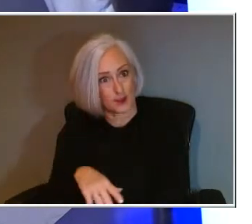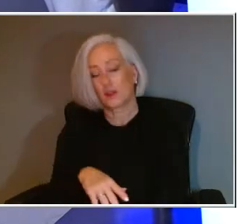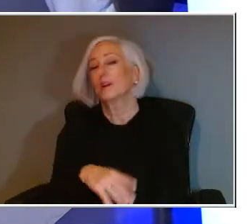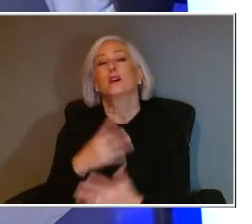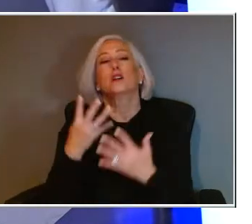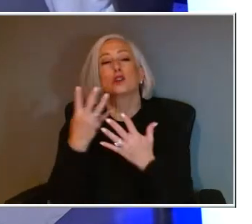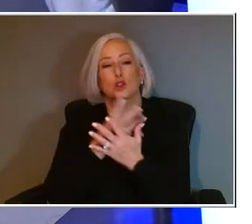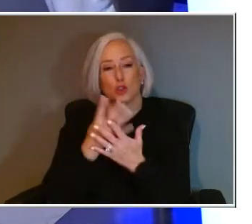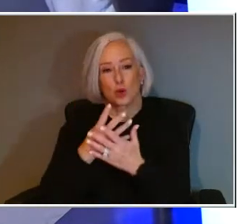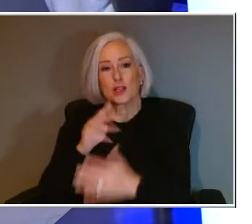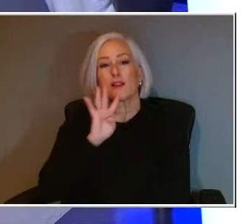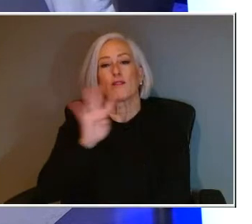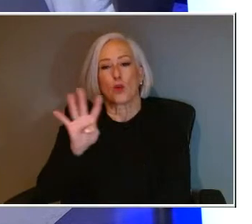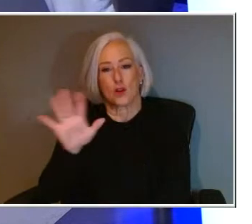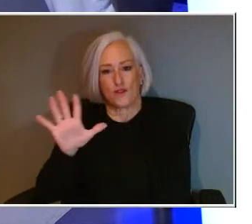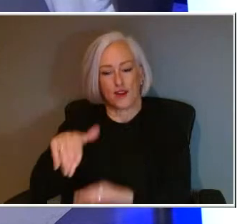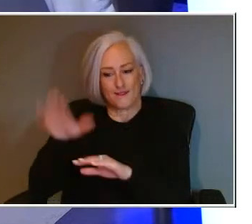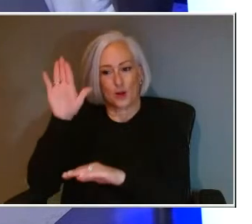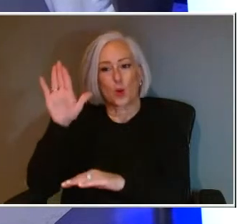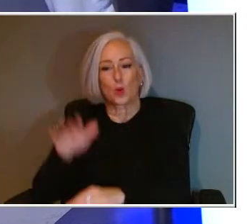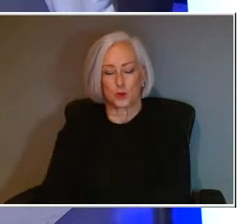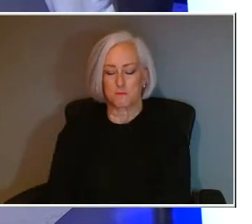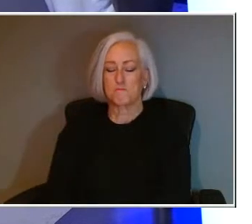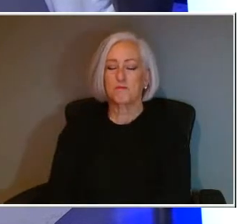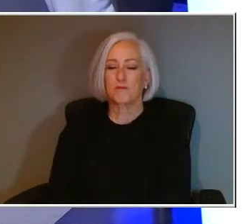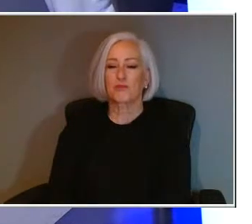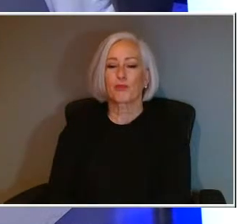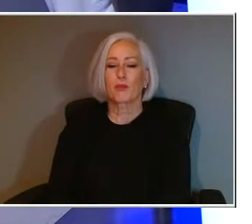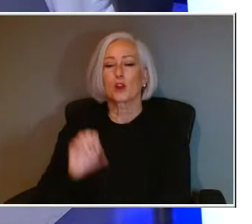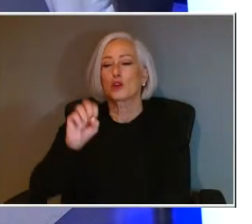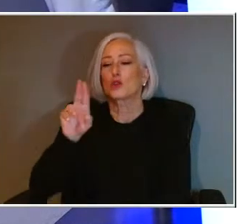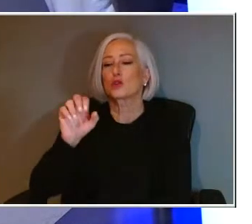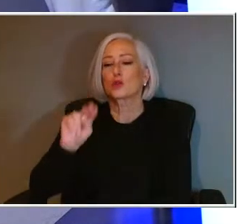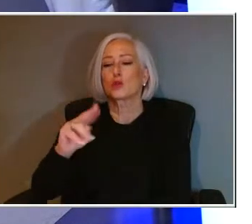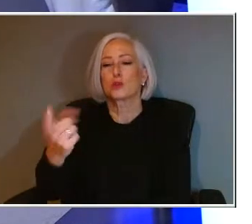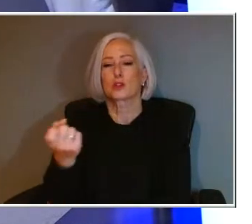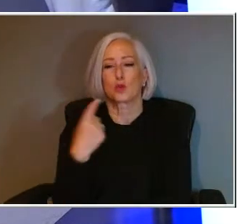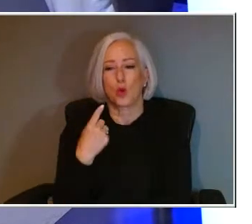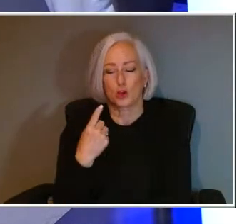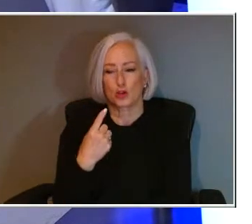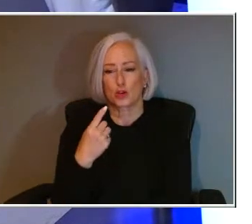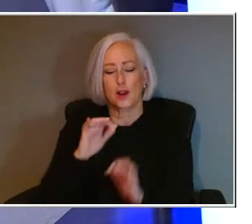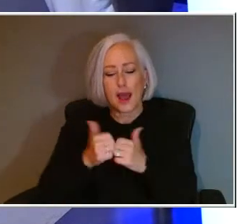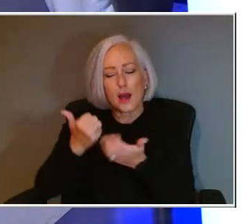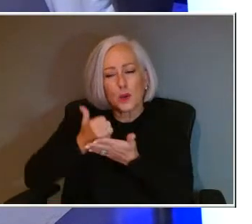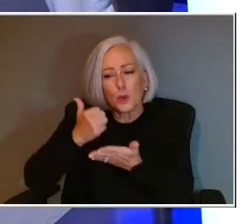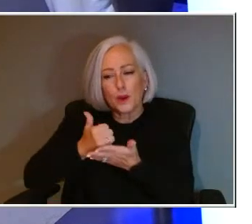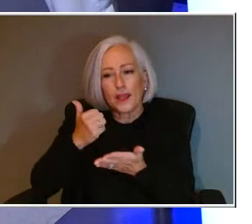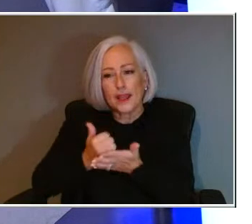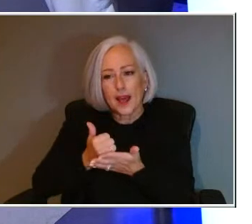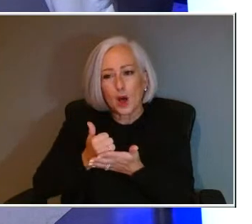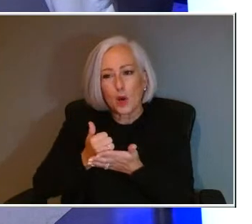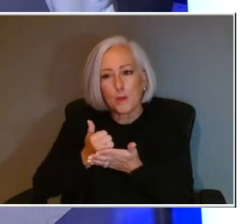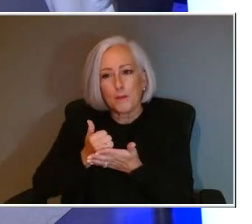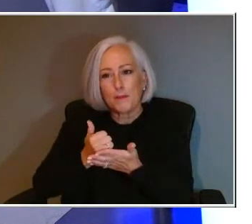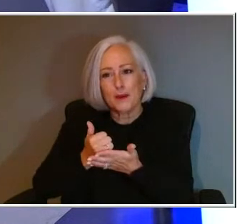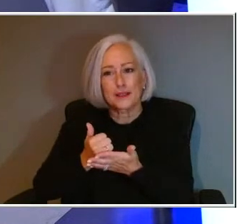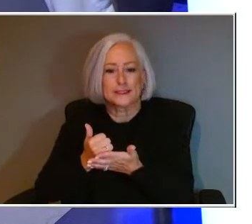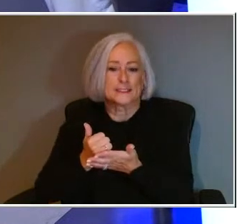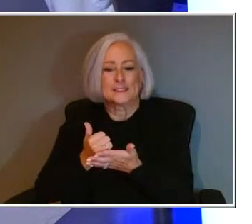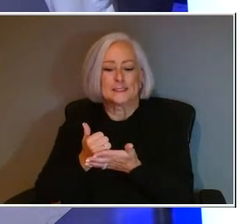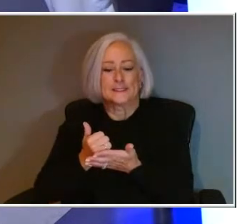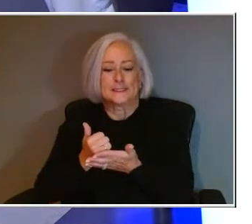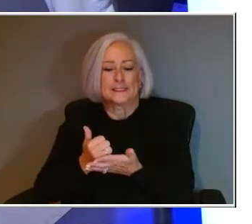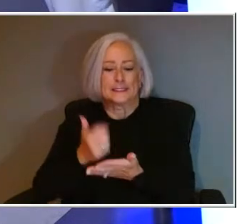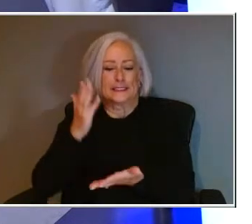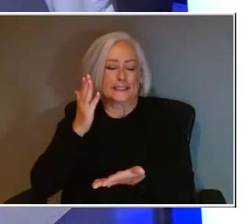older. Okay. A question from Susan is, how do we help kick the colon stigma? Being able to